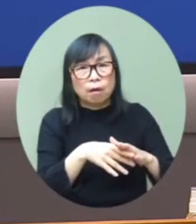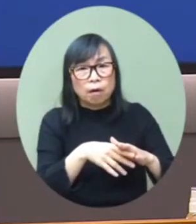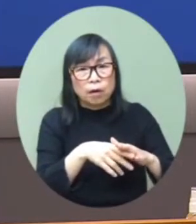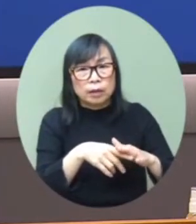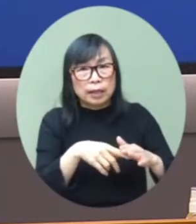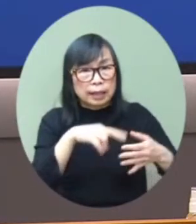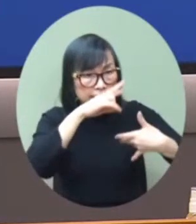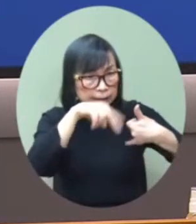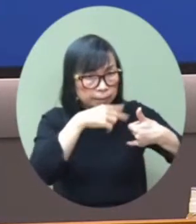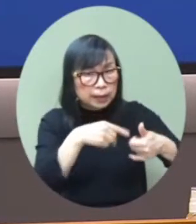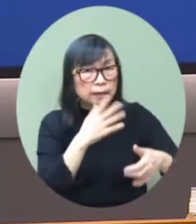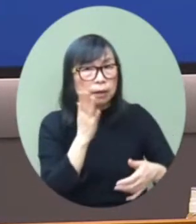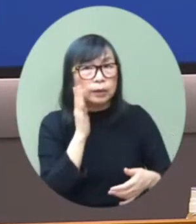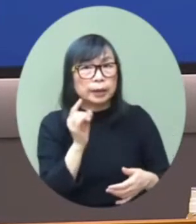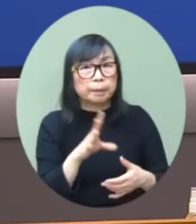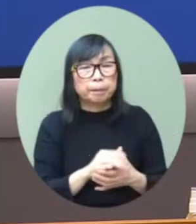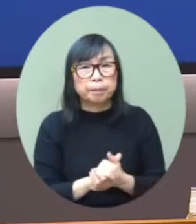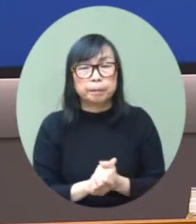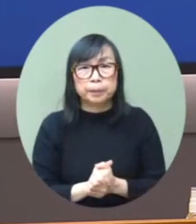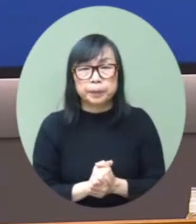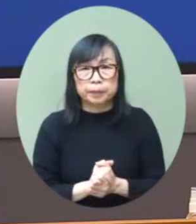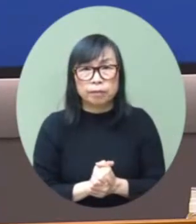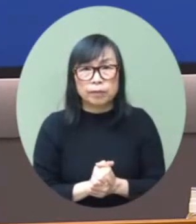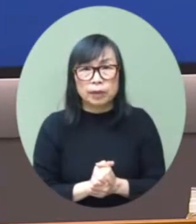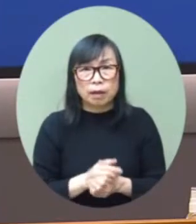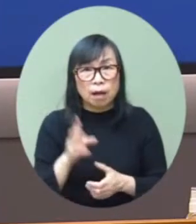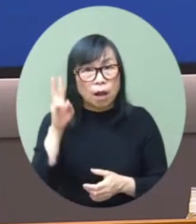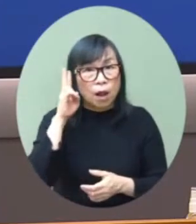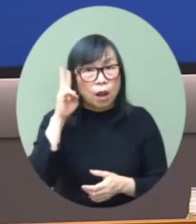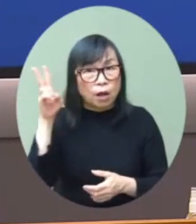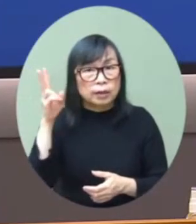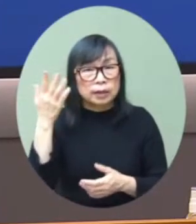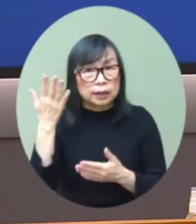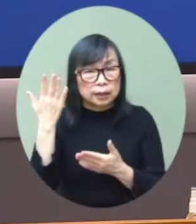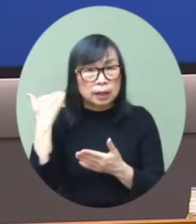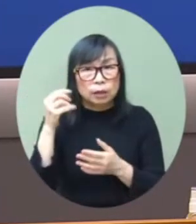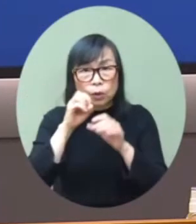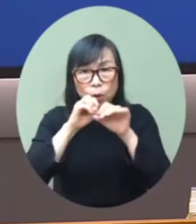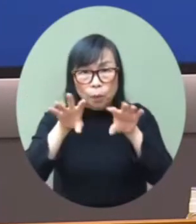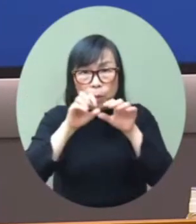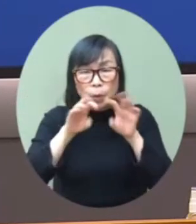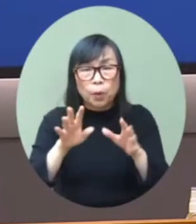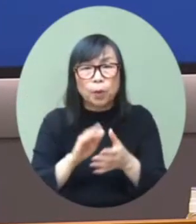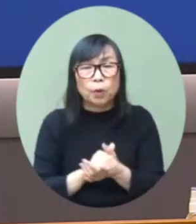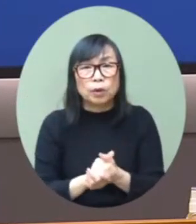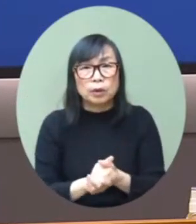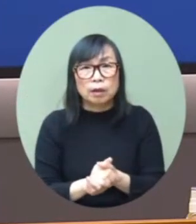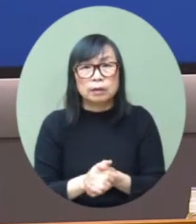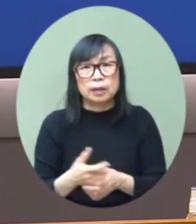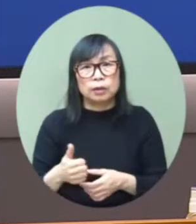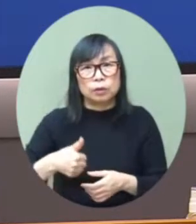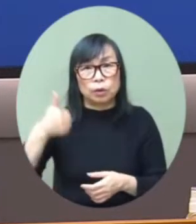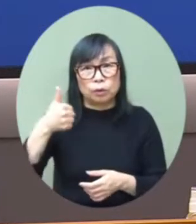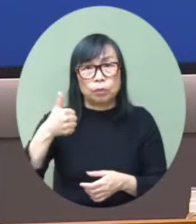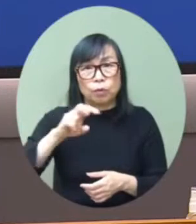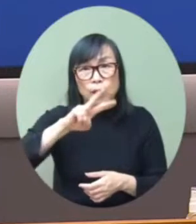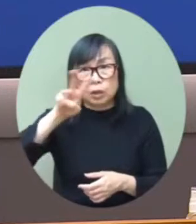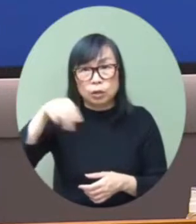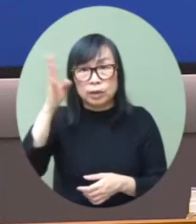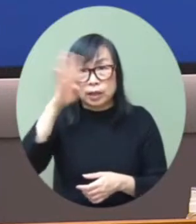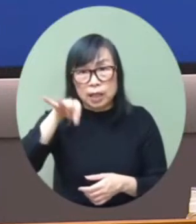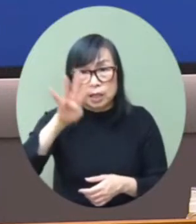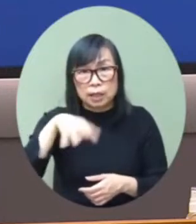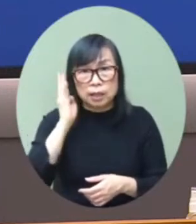more rooms for quarantine hotels. And 2 days ago, we announced it that we